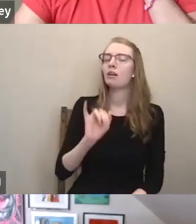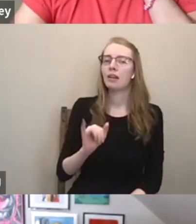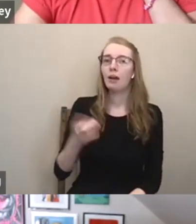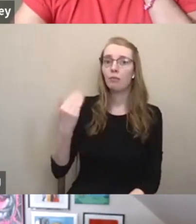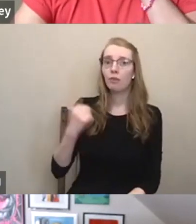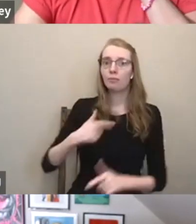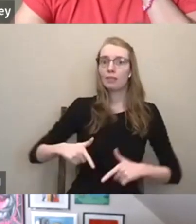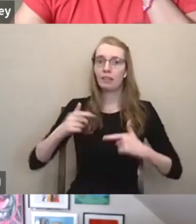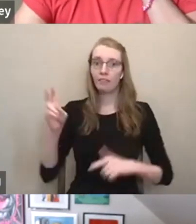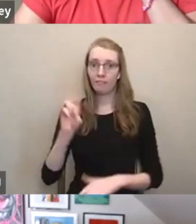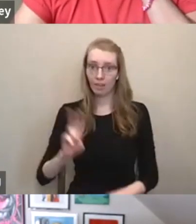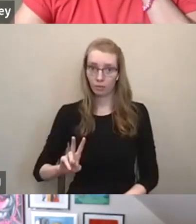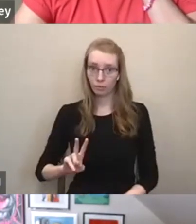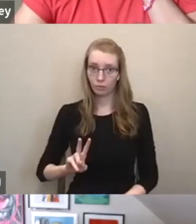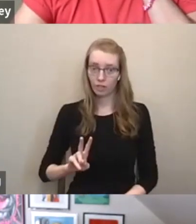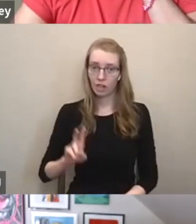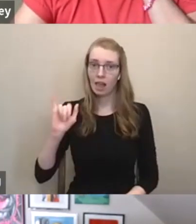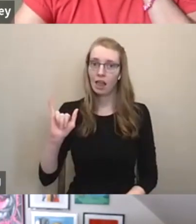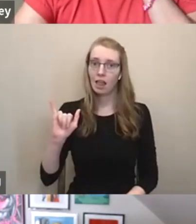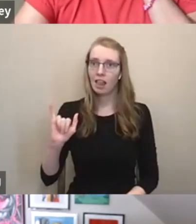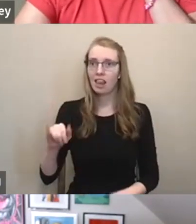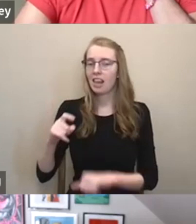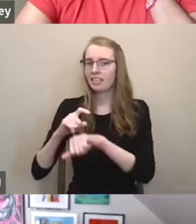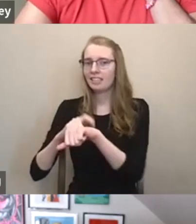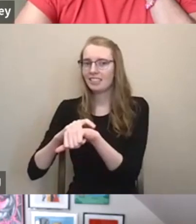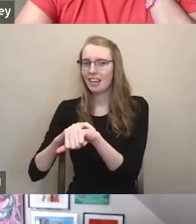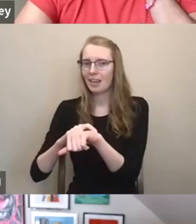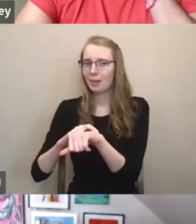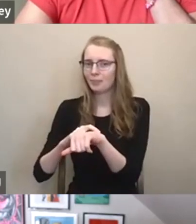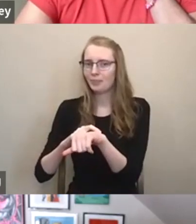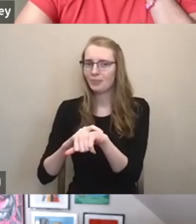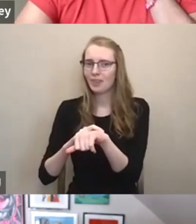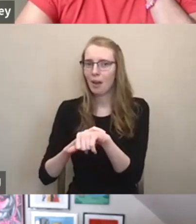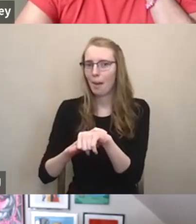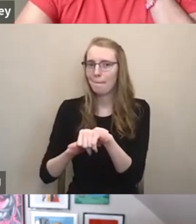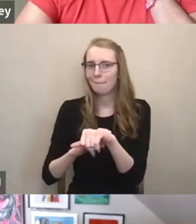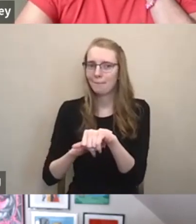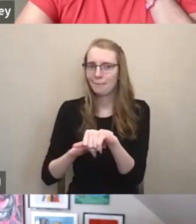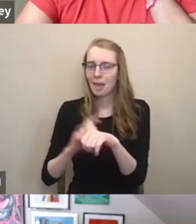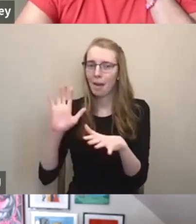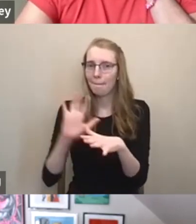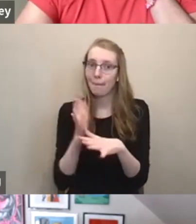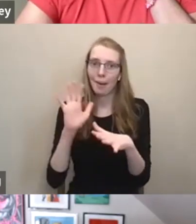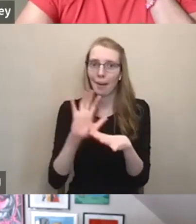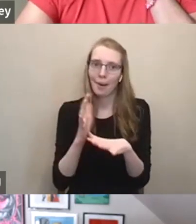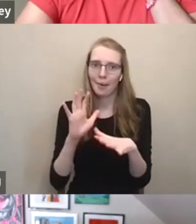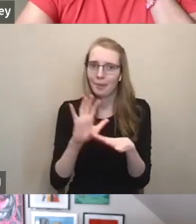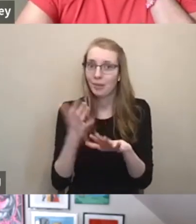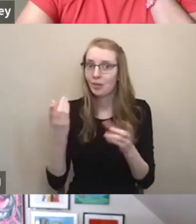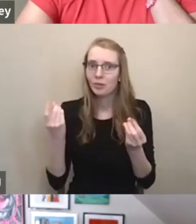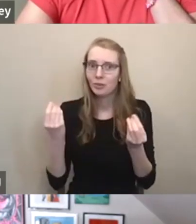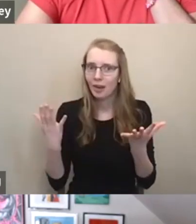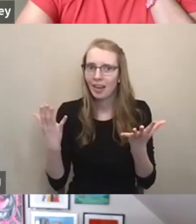at a time when it became very fashionable to like not work